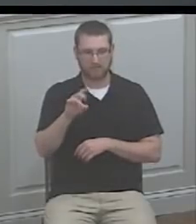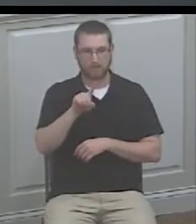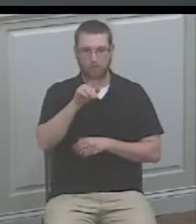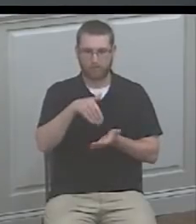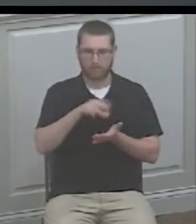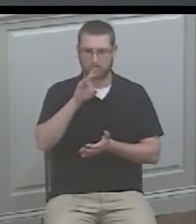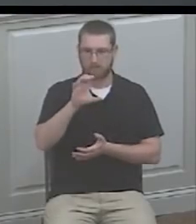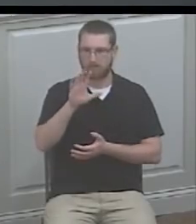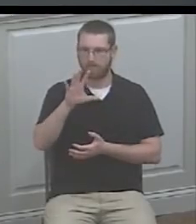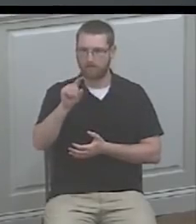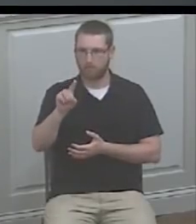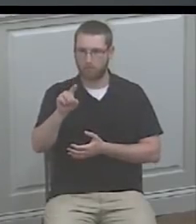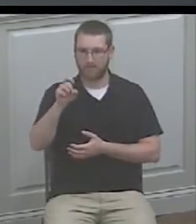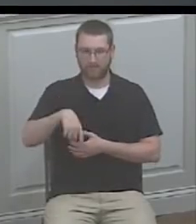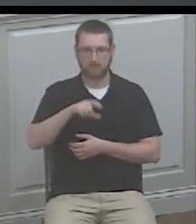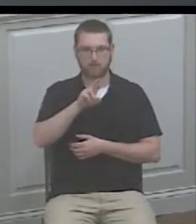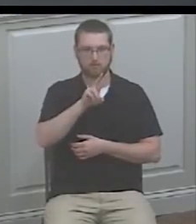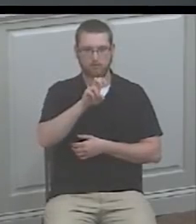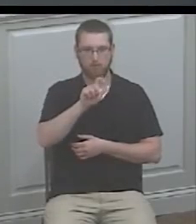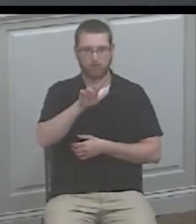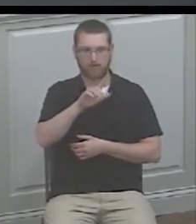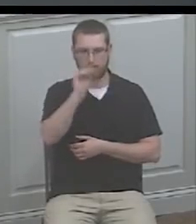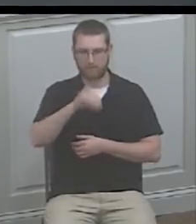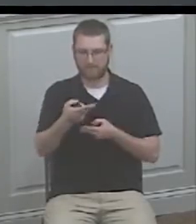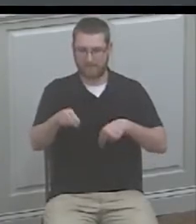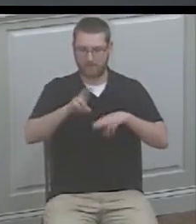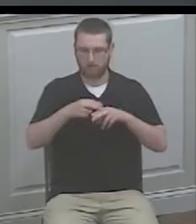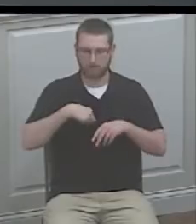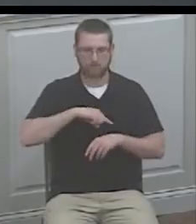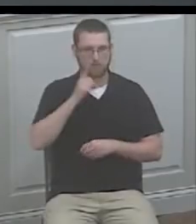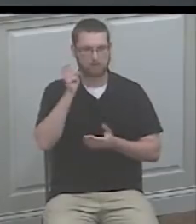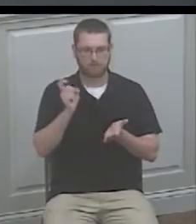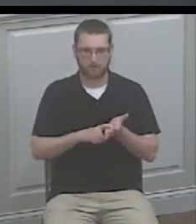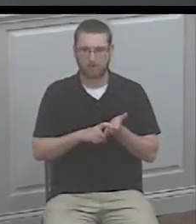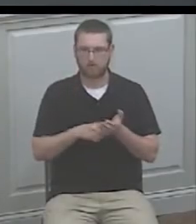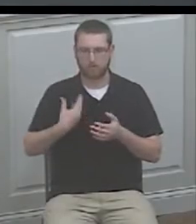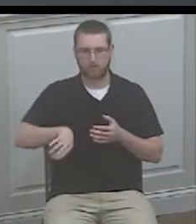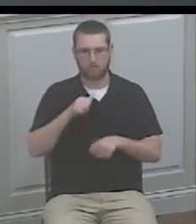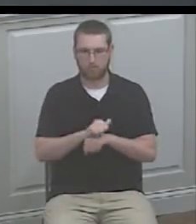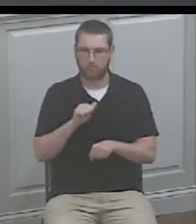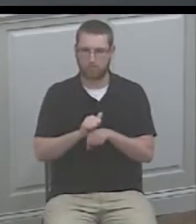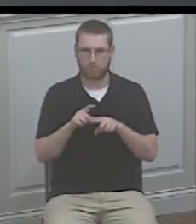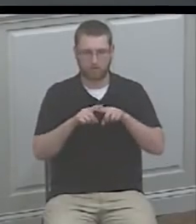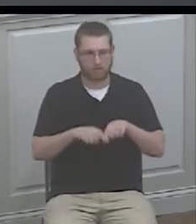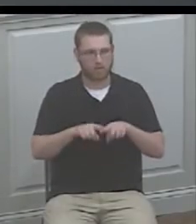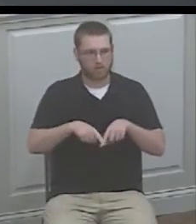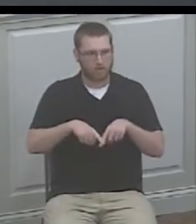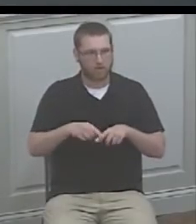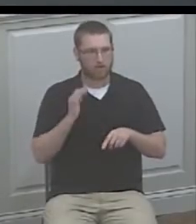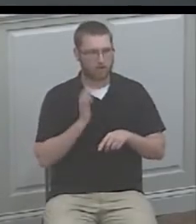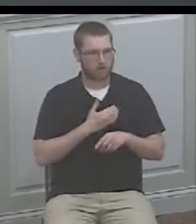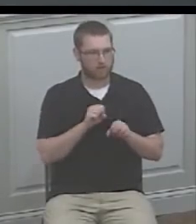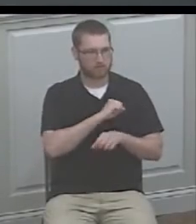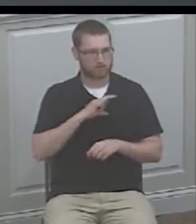1,751. This is a 225% increase. We can see the toll that this response has taken on the lives of our personnel, both